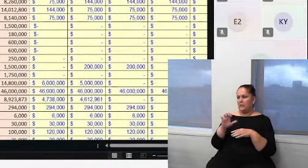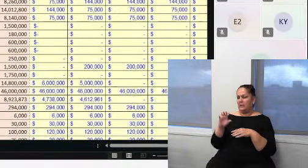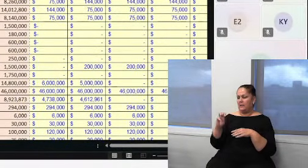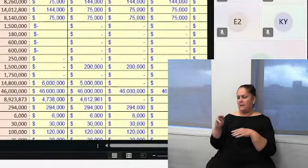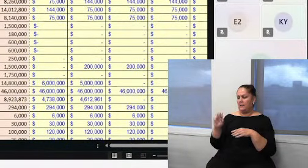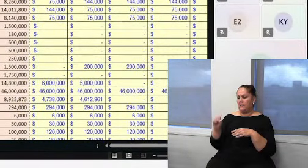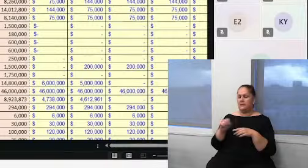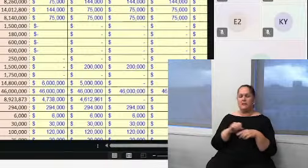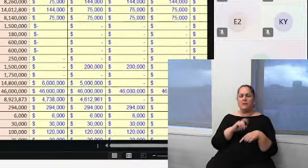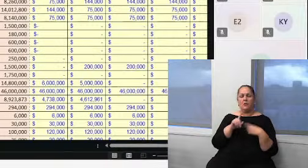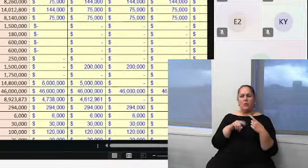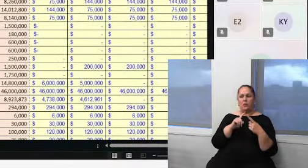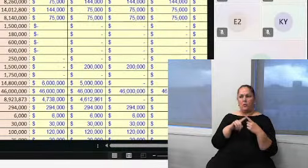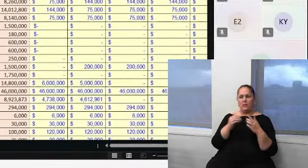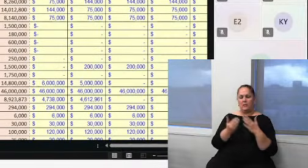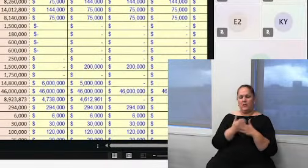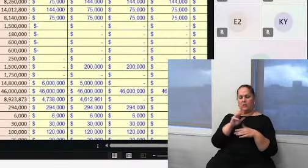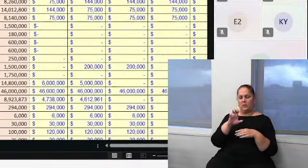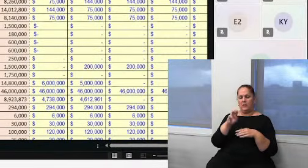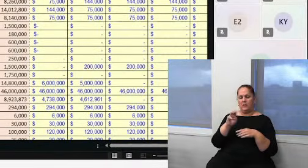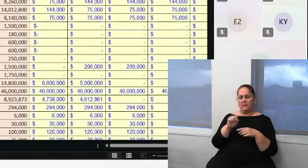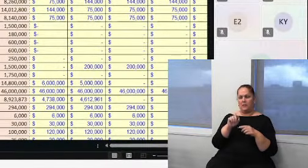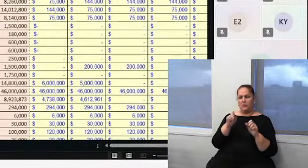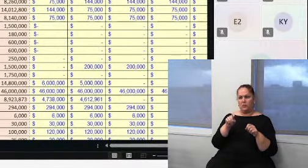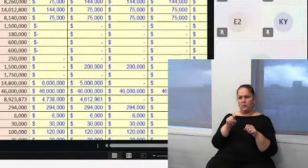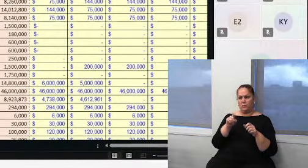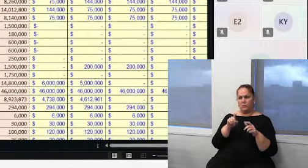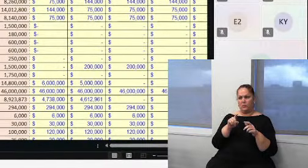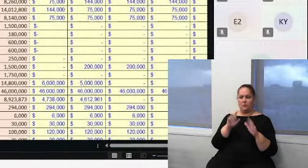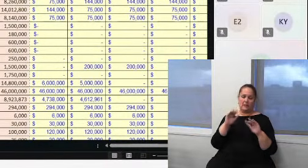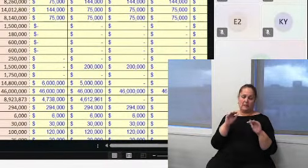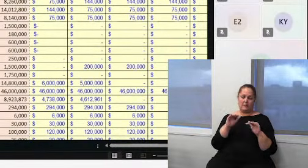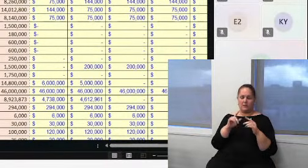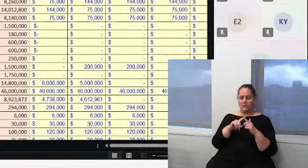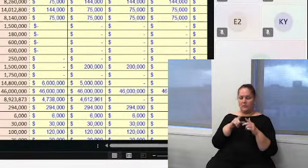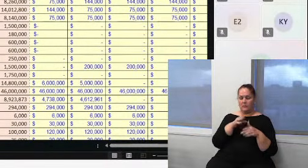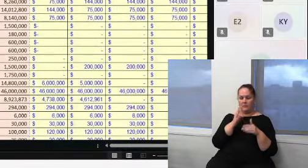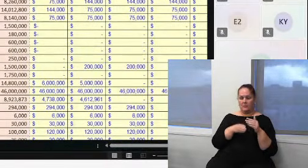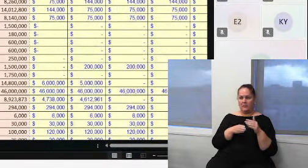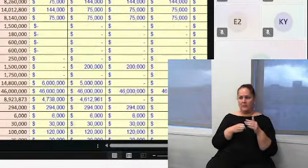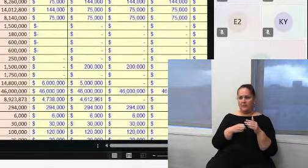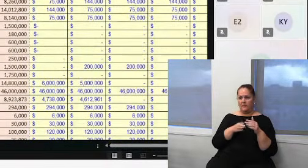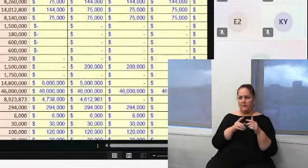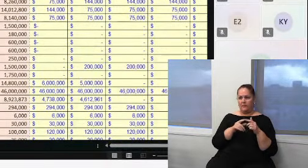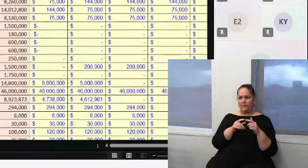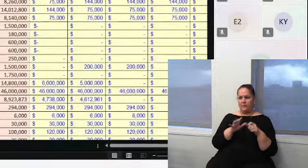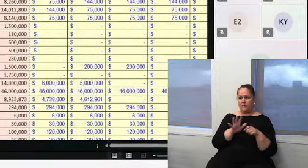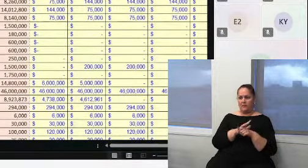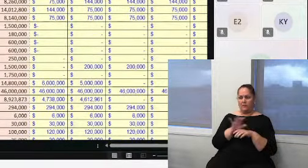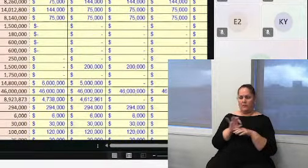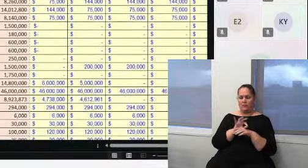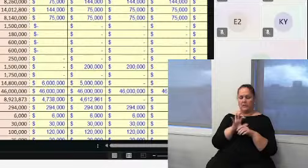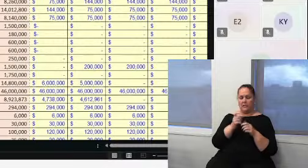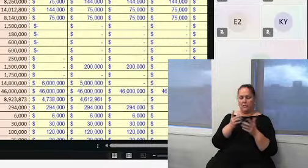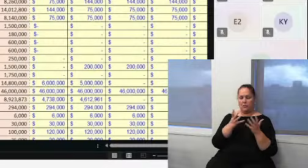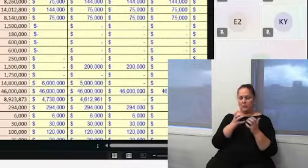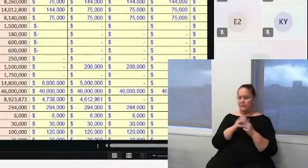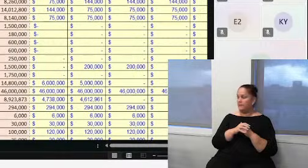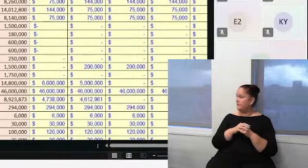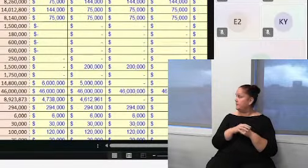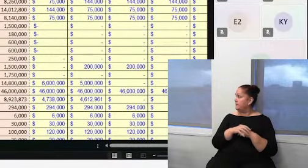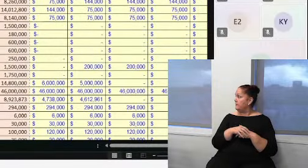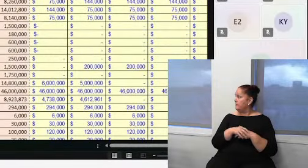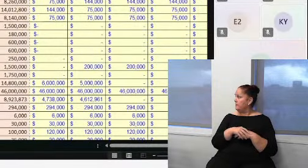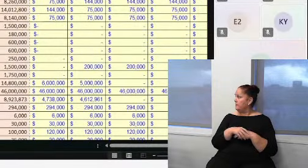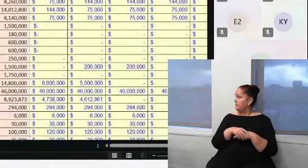new EMS. So when is the new EMS supposed, expected to be complete in terms of the full functionality that